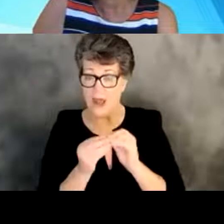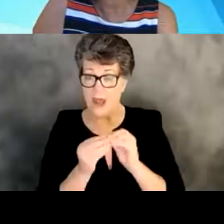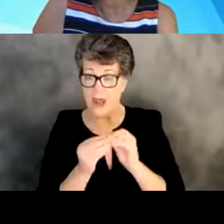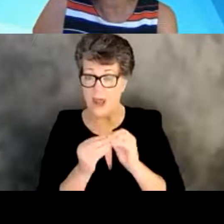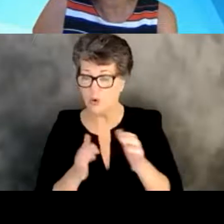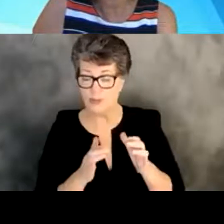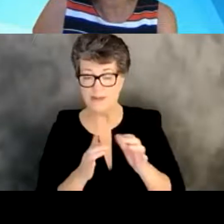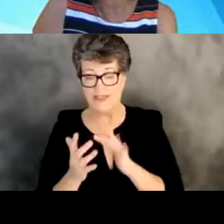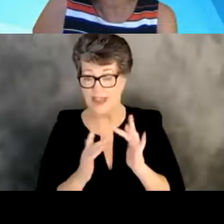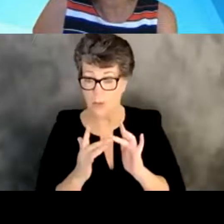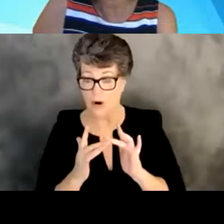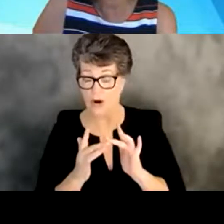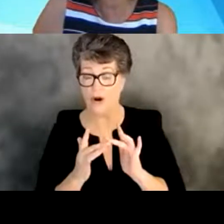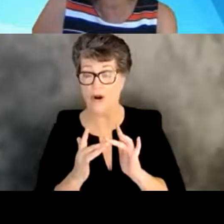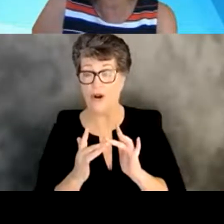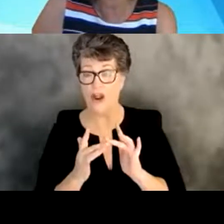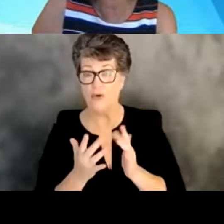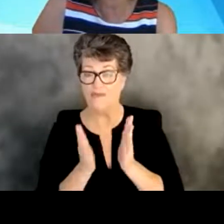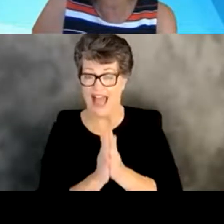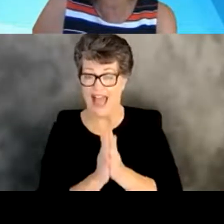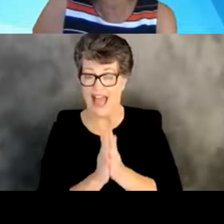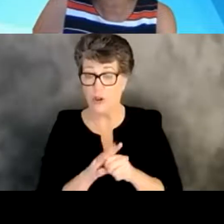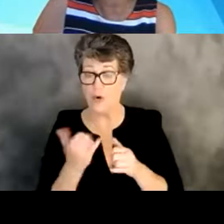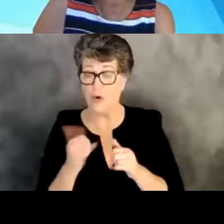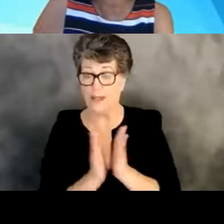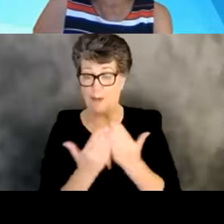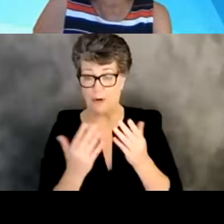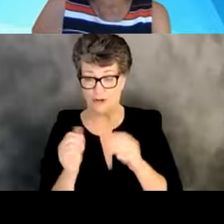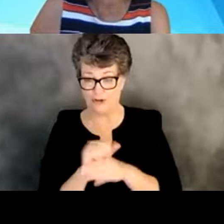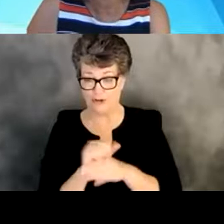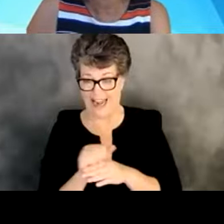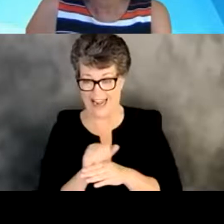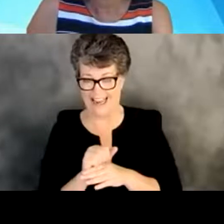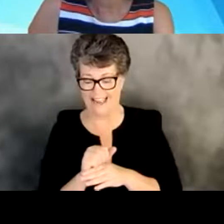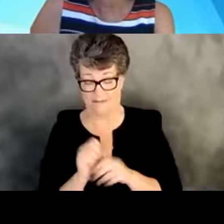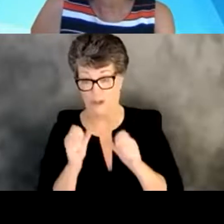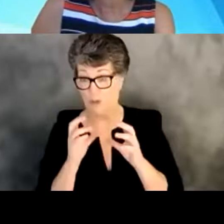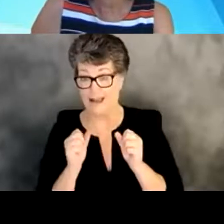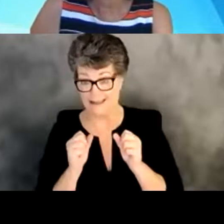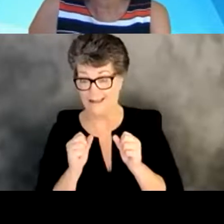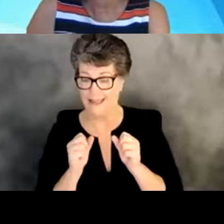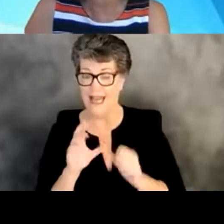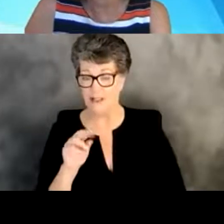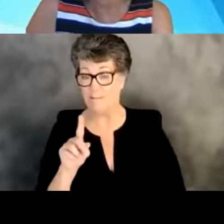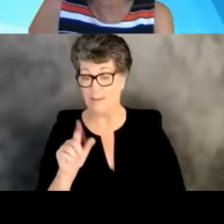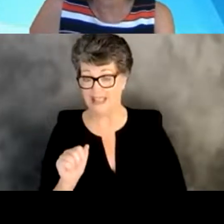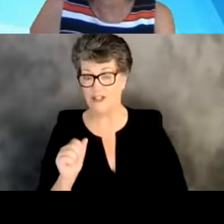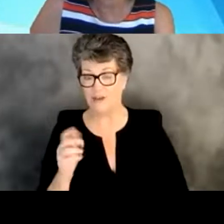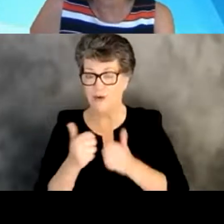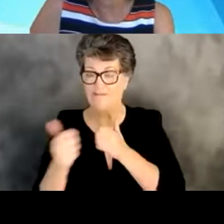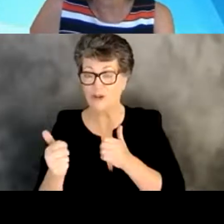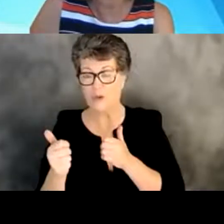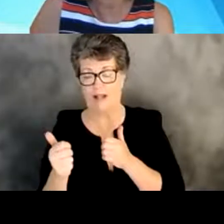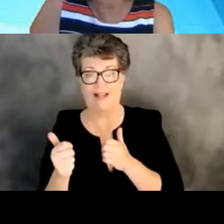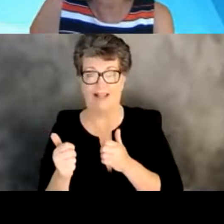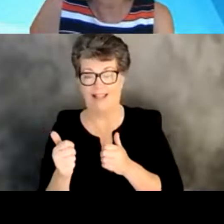network of local groups who have asked for local playbook trainings, I think surprised even us. So Amanda has been doing a virtual roadshow that she will